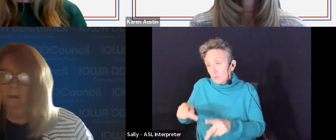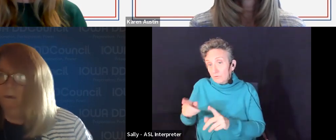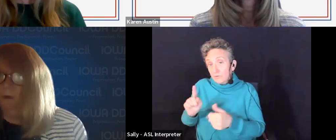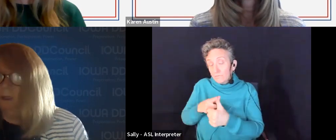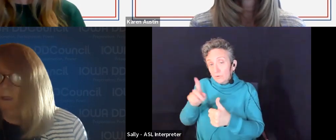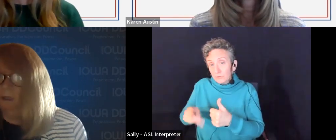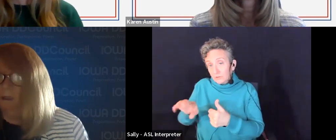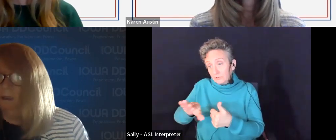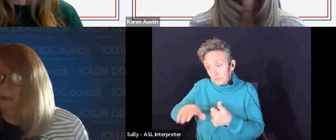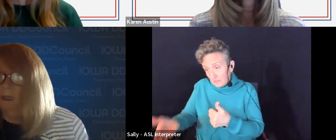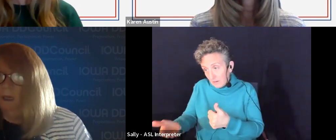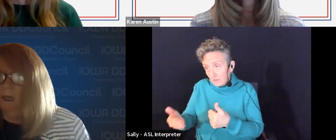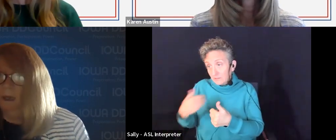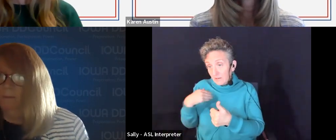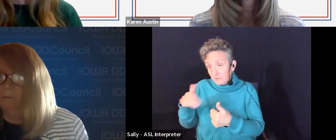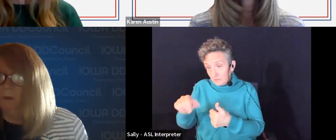Thanks. Okay.